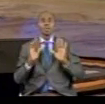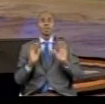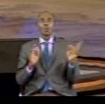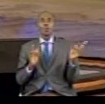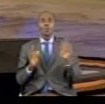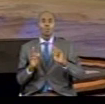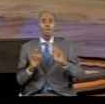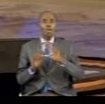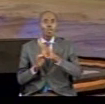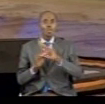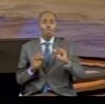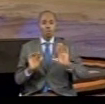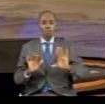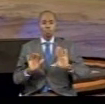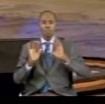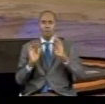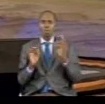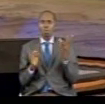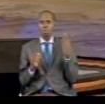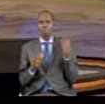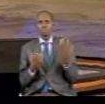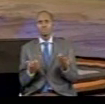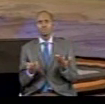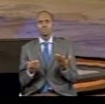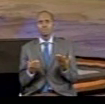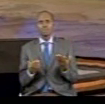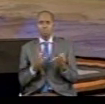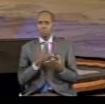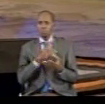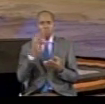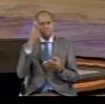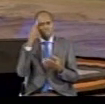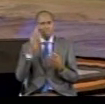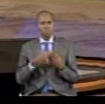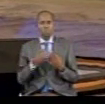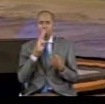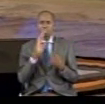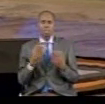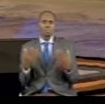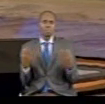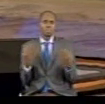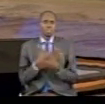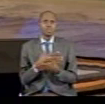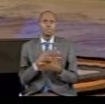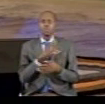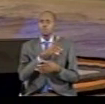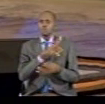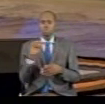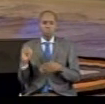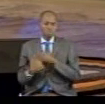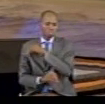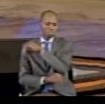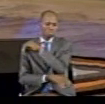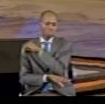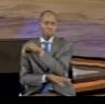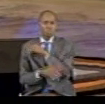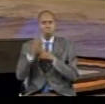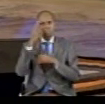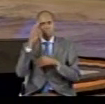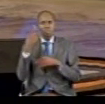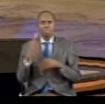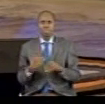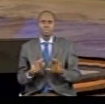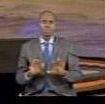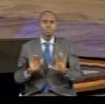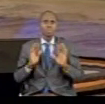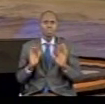was. No reason for the fear. No root for the fear. And no consequence even